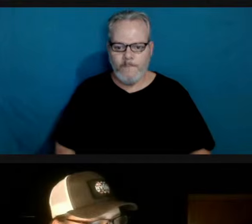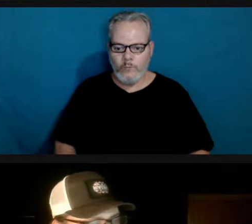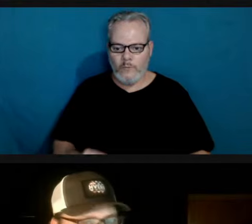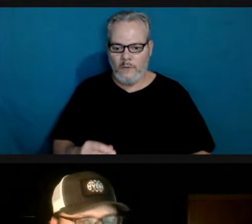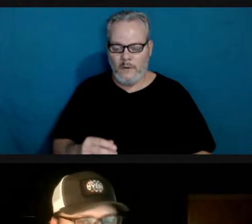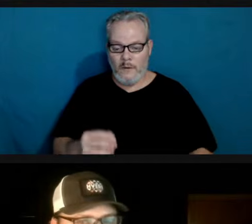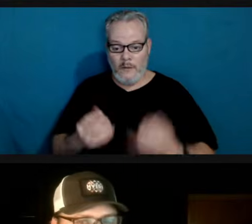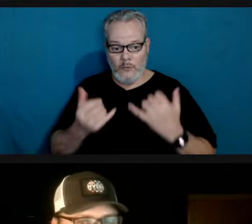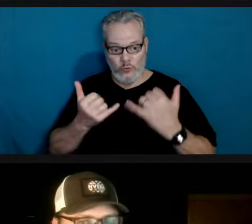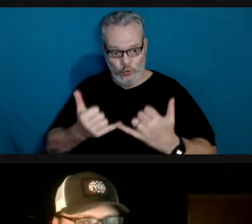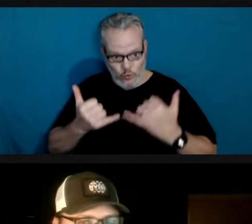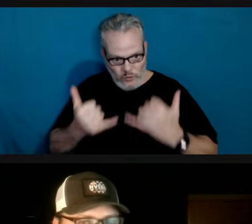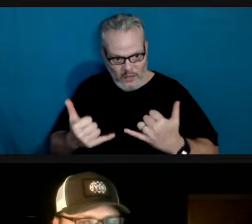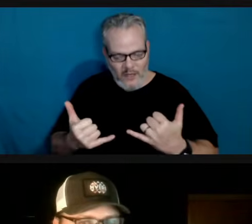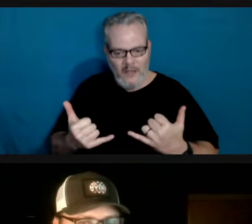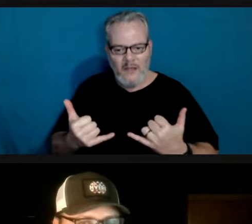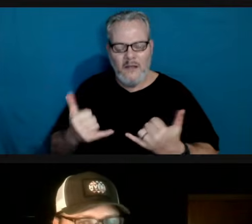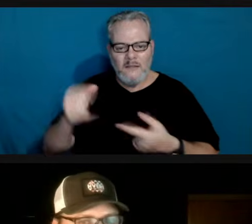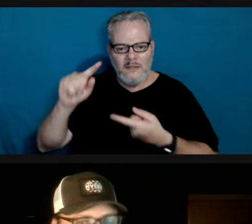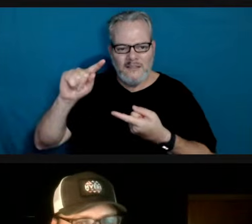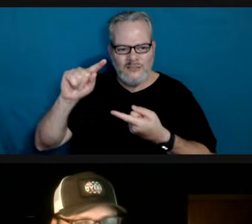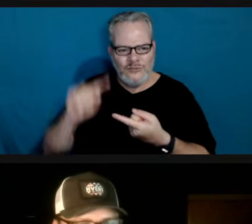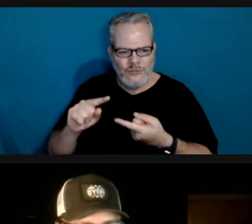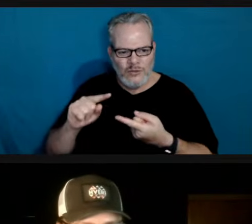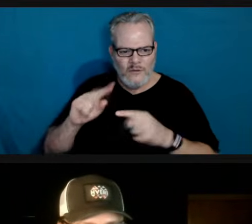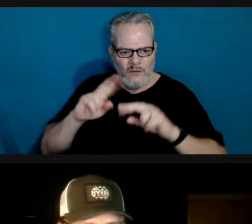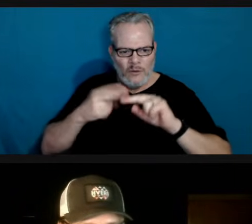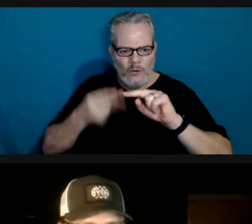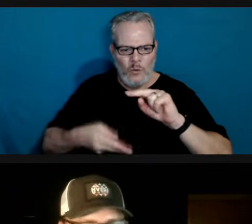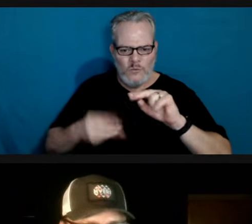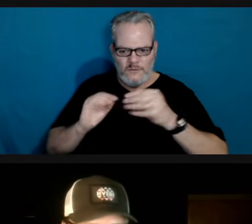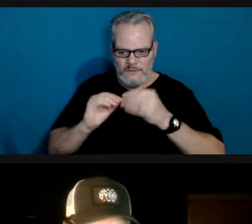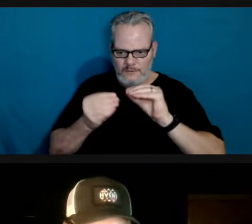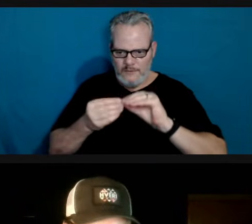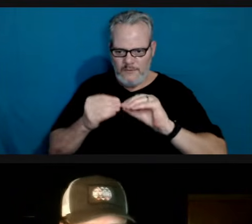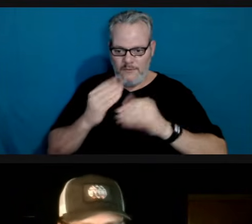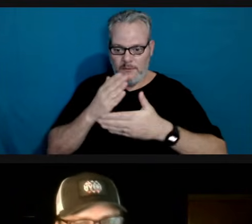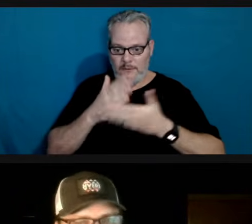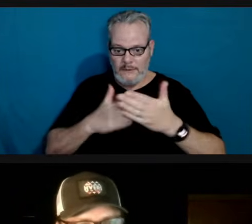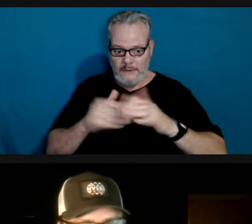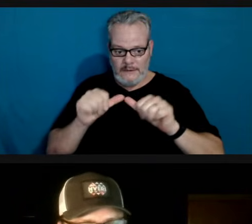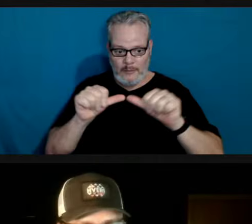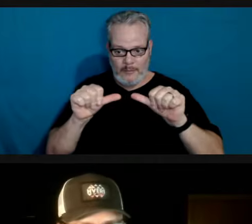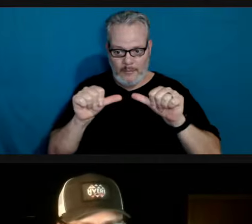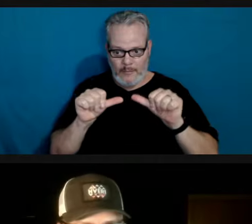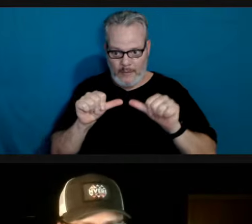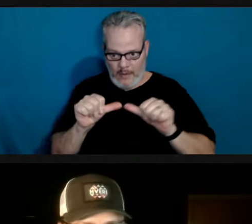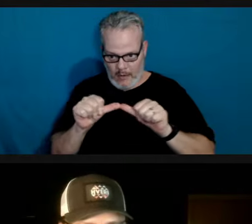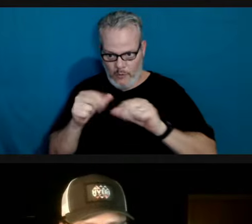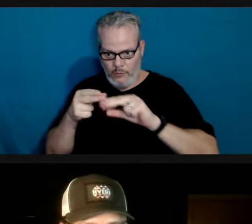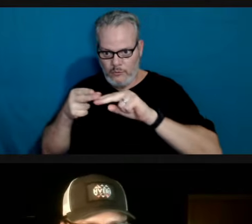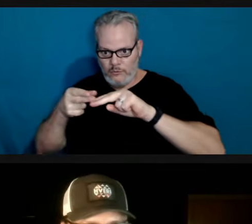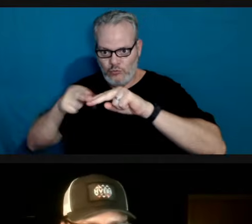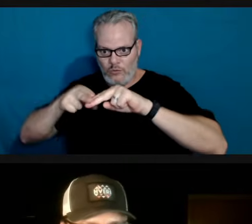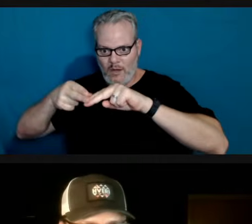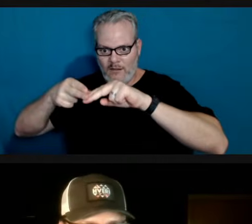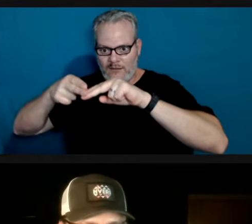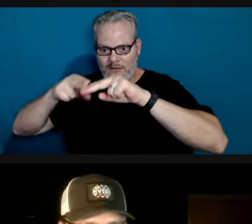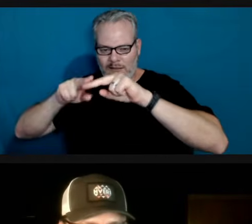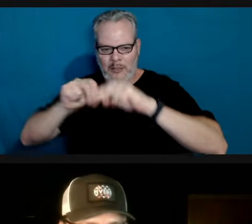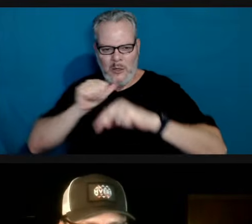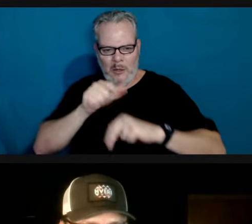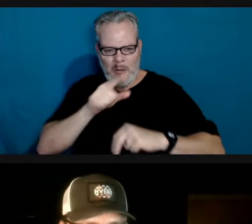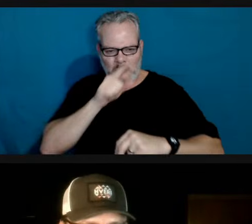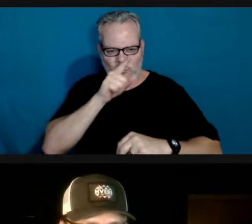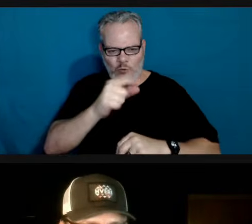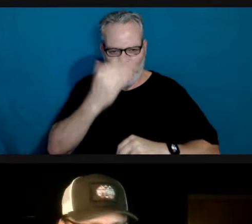have a slight reduction in those numbers, but some areas, rising up. I'm not sure if that's just because of the